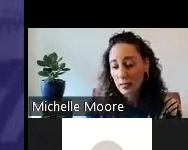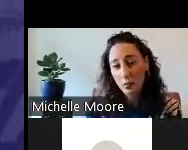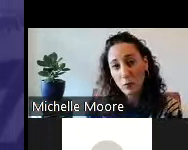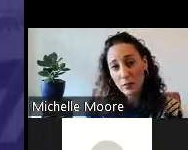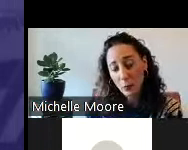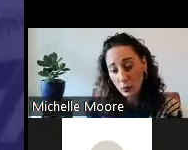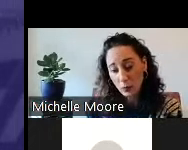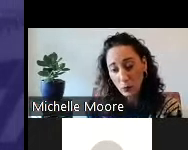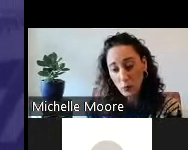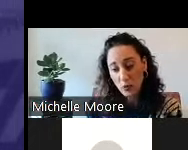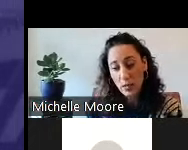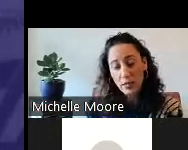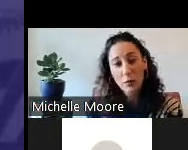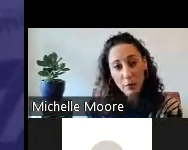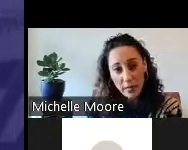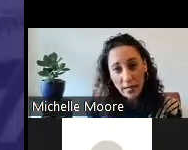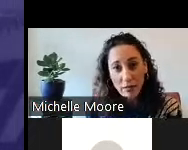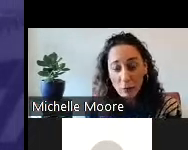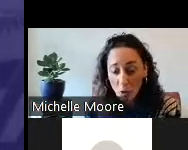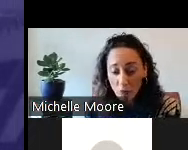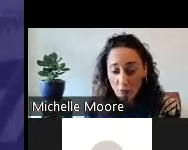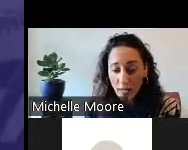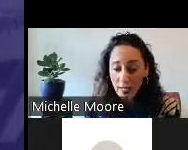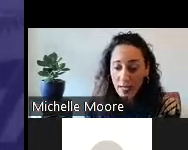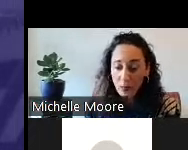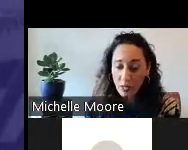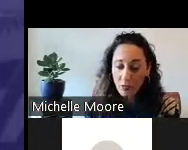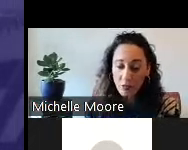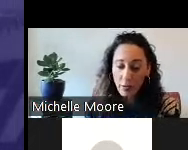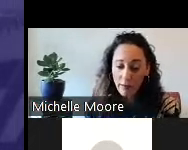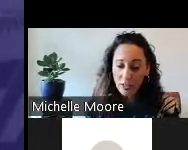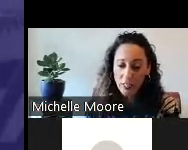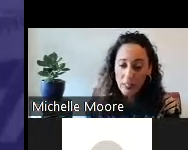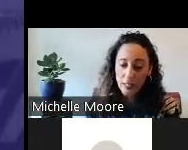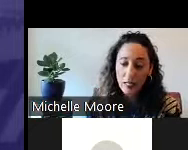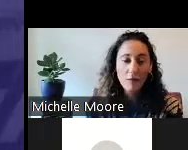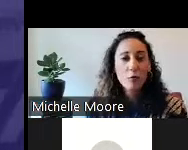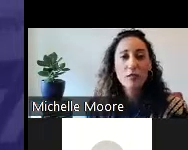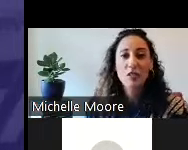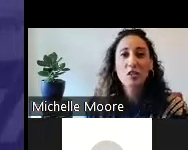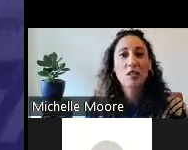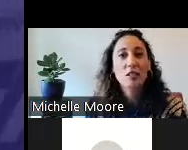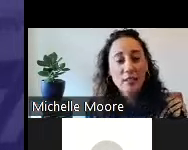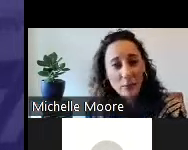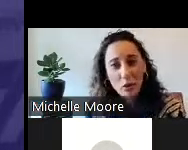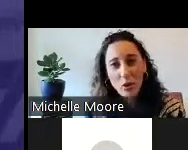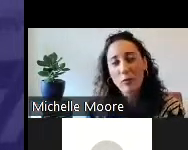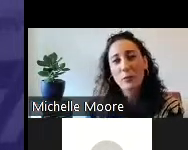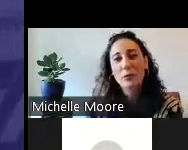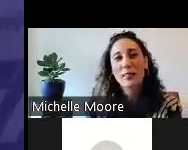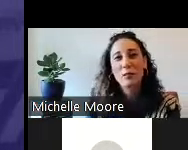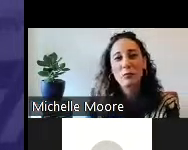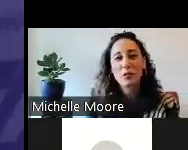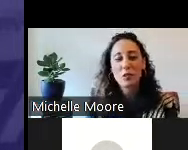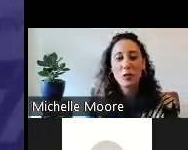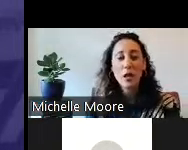sit on sports boards. So we're going to be hearing more of that as we go through our agenda. Of course, that's just a snapshot of what